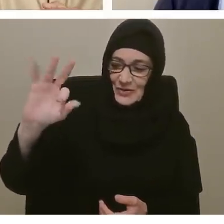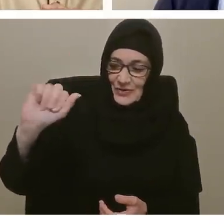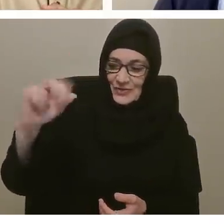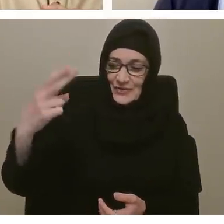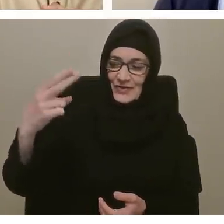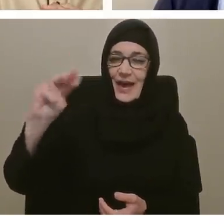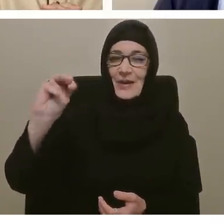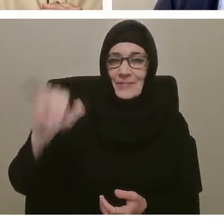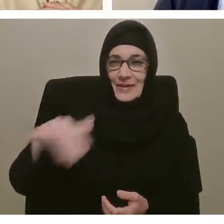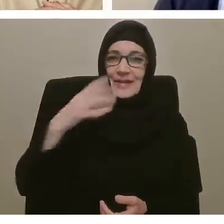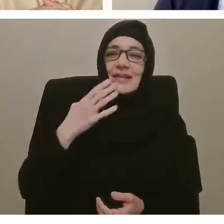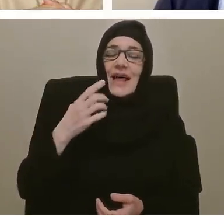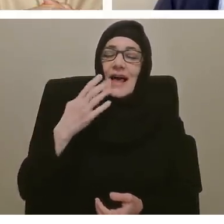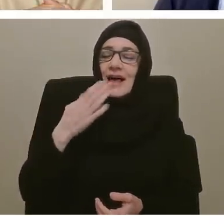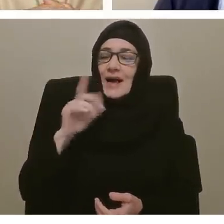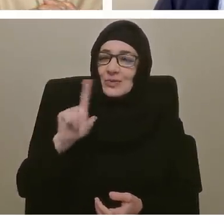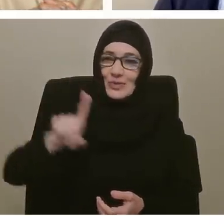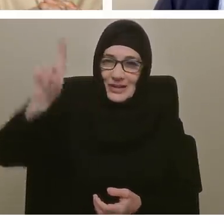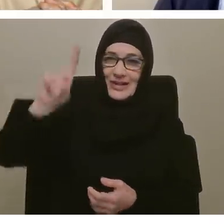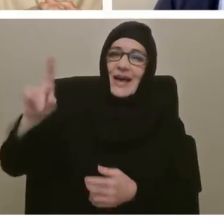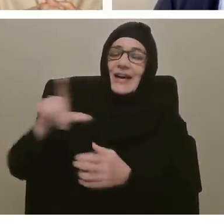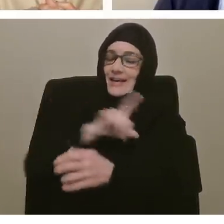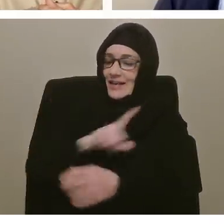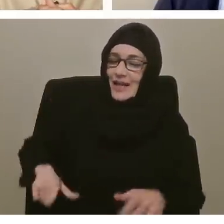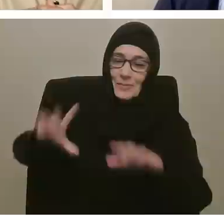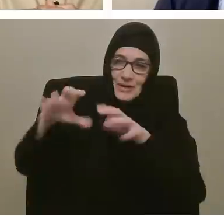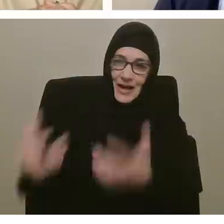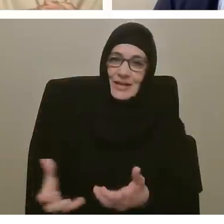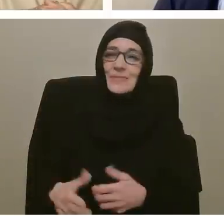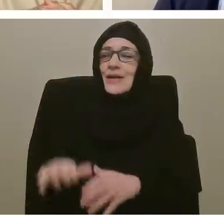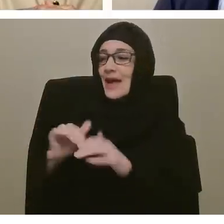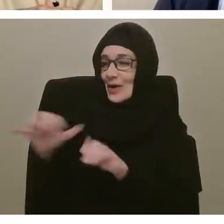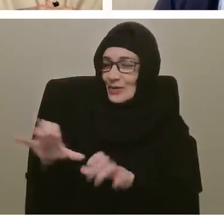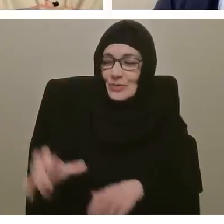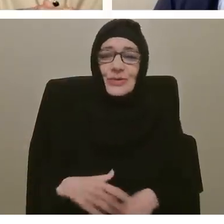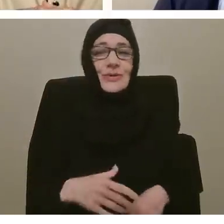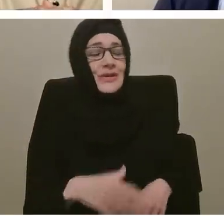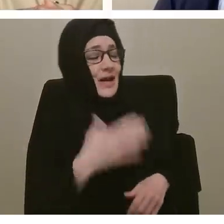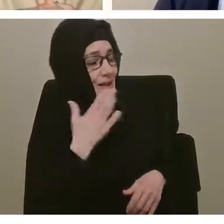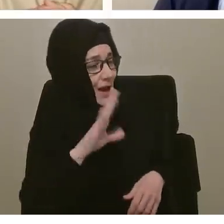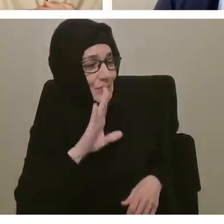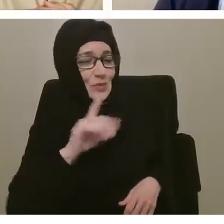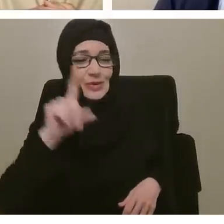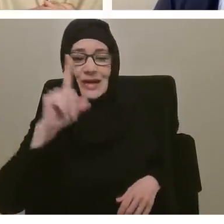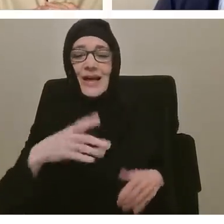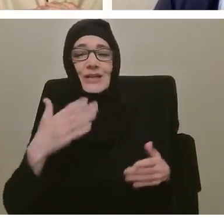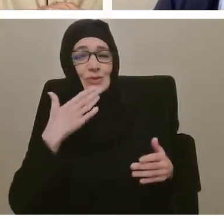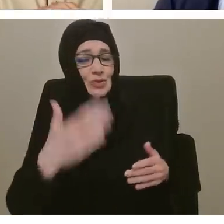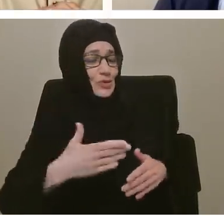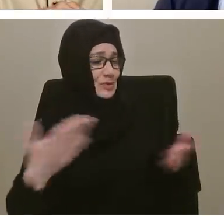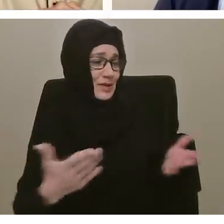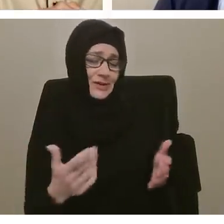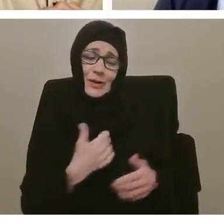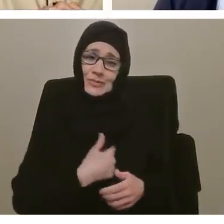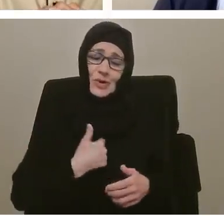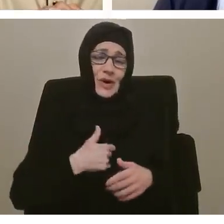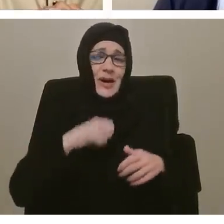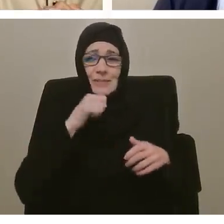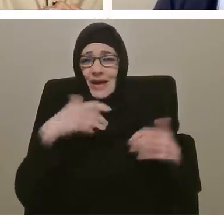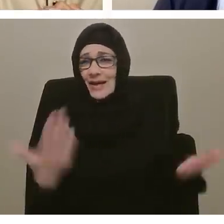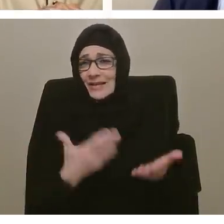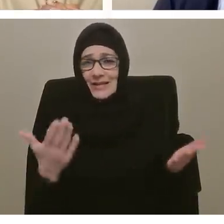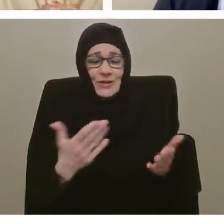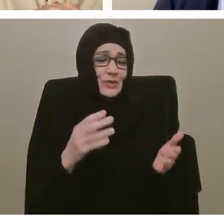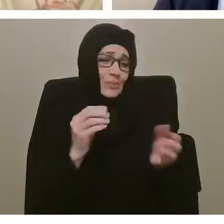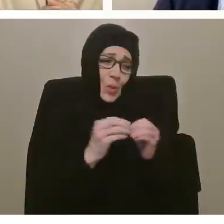Yasir? Alhamdulillah, alhamdulillah, it's so good to be here and sorry, I haven't been here more often, but I'm so blessed to be at least